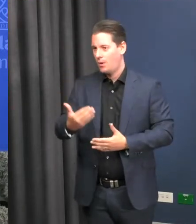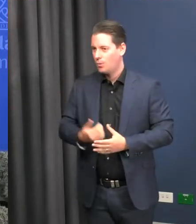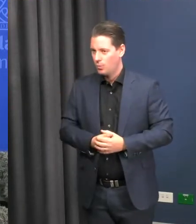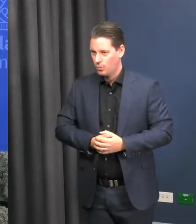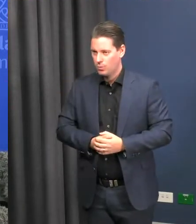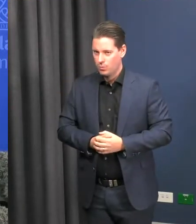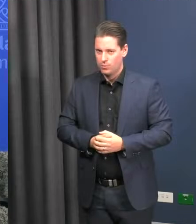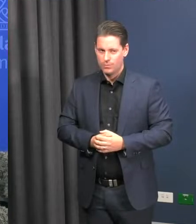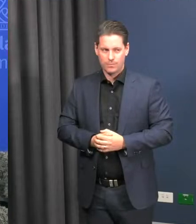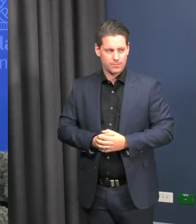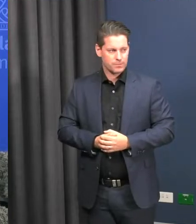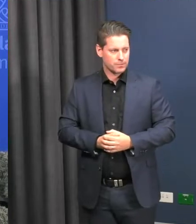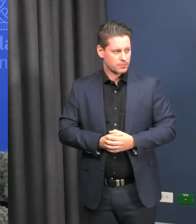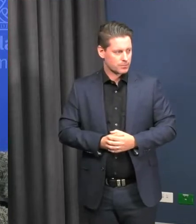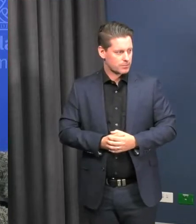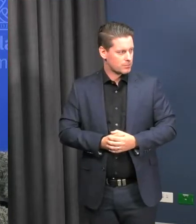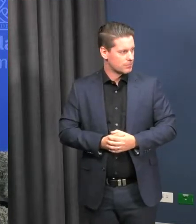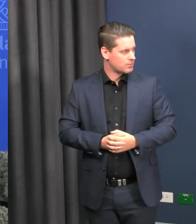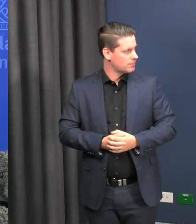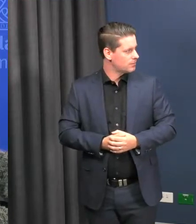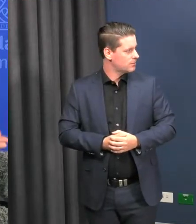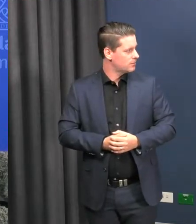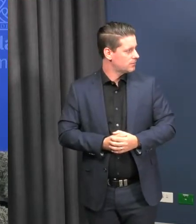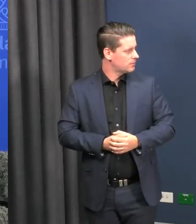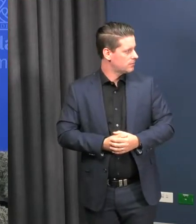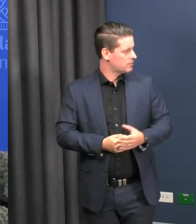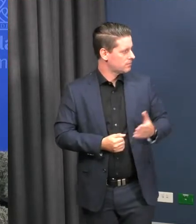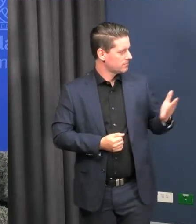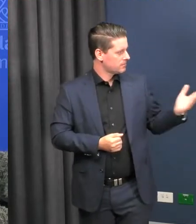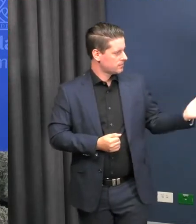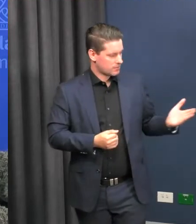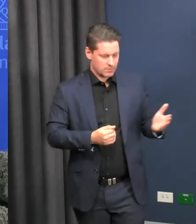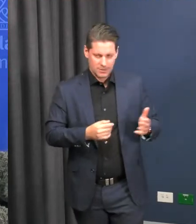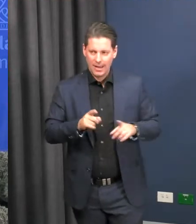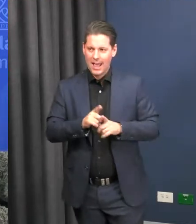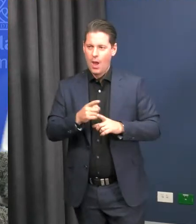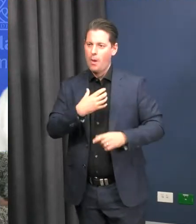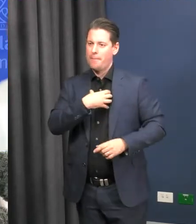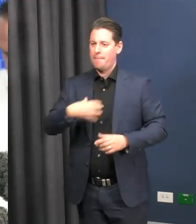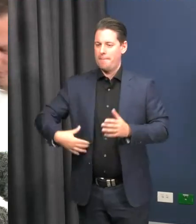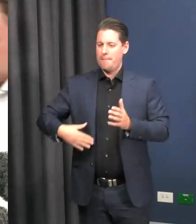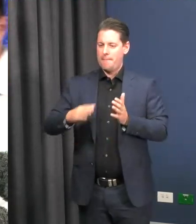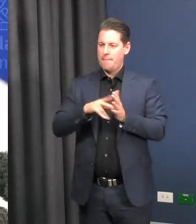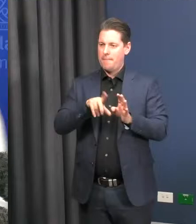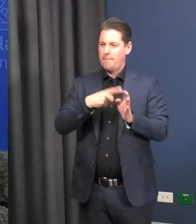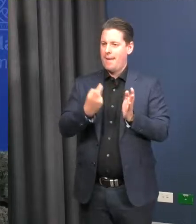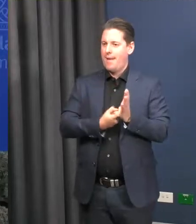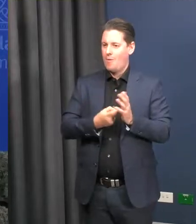at this difficult time. I think we're going to now hear from the Lord Mayor.